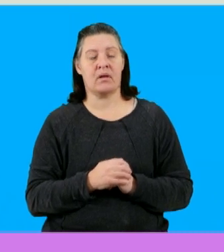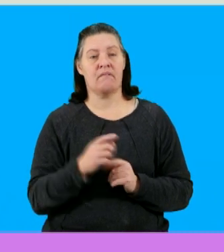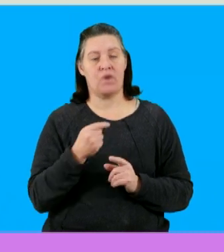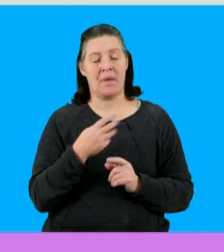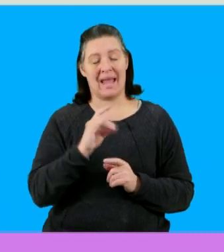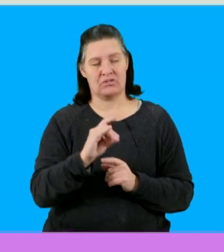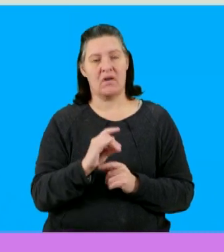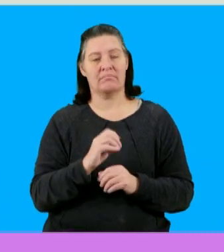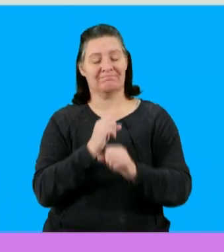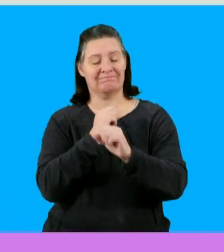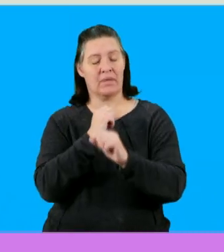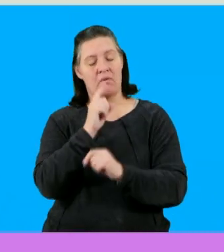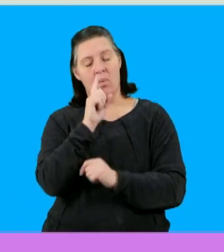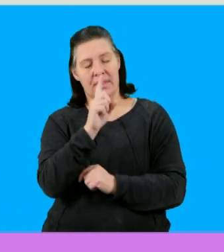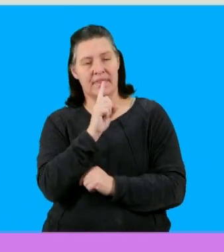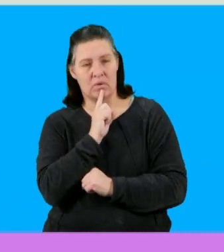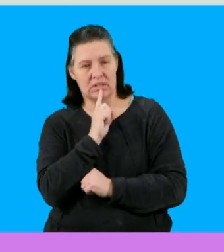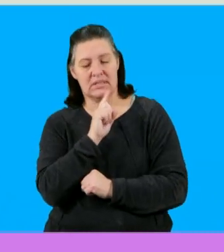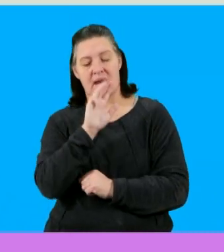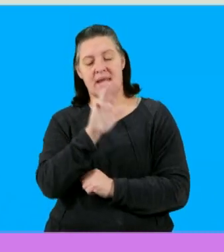of the cash price of